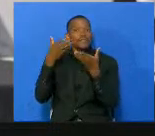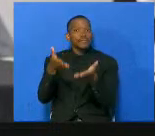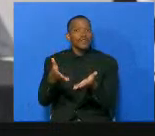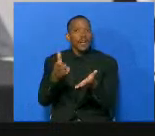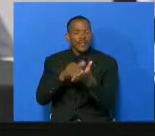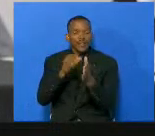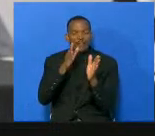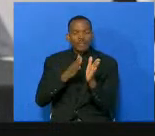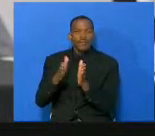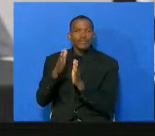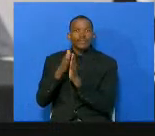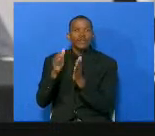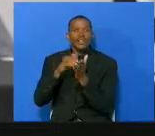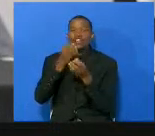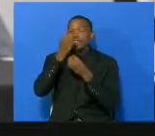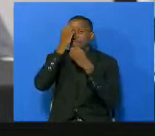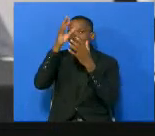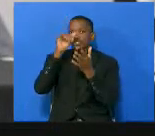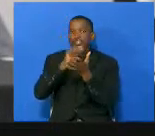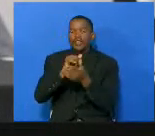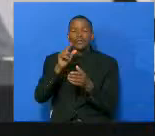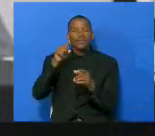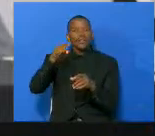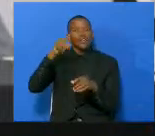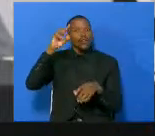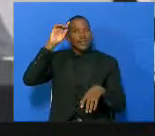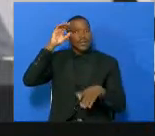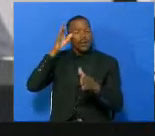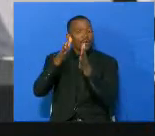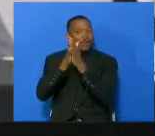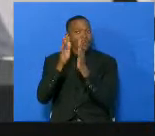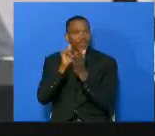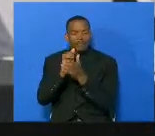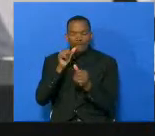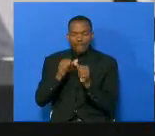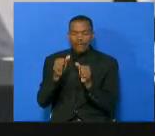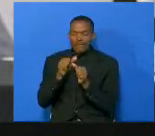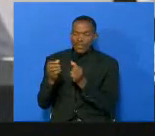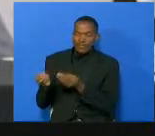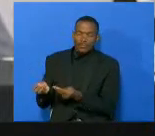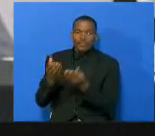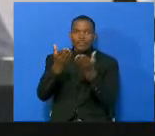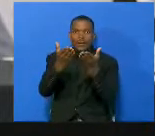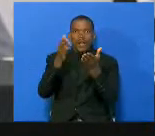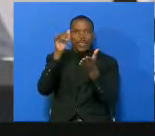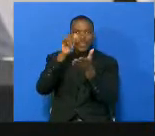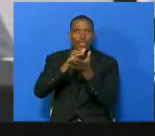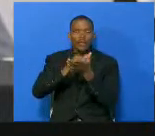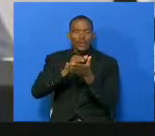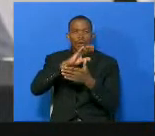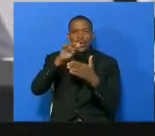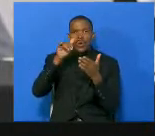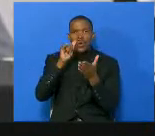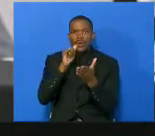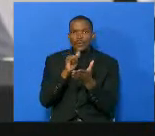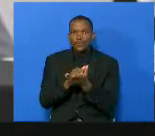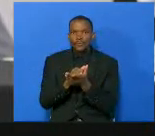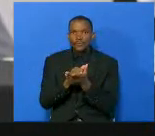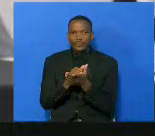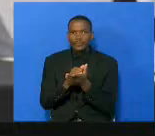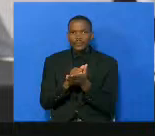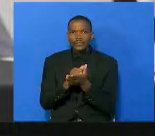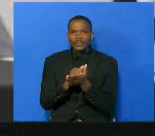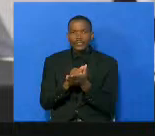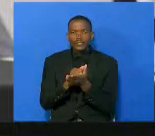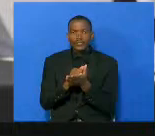le information e kopilweng re nne bohego gore re itsise gore fellow kana